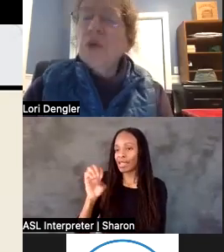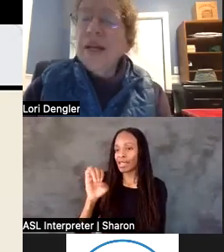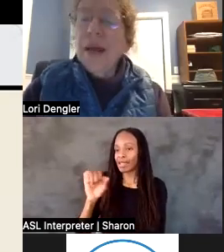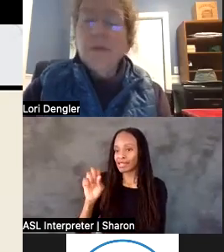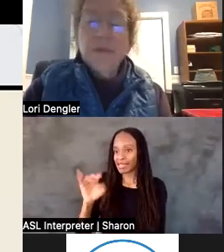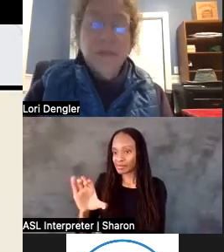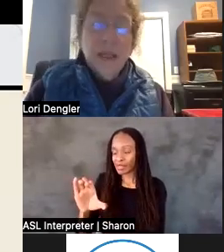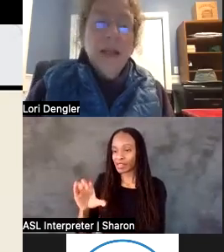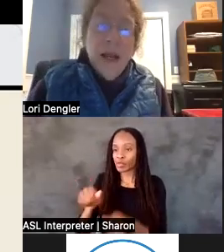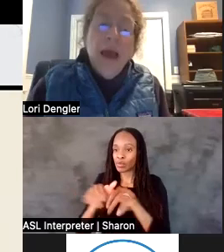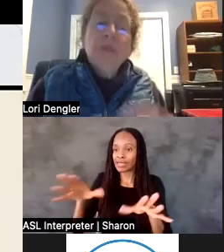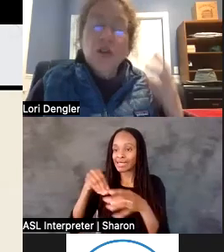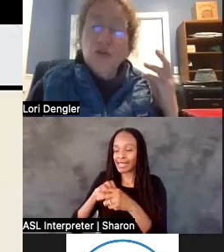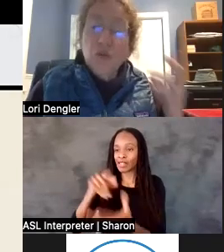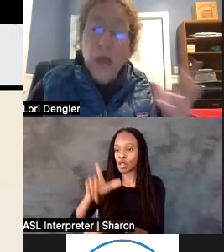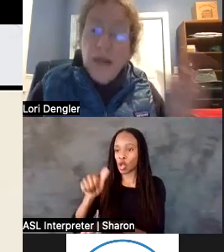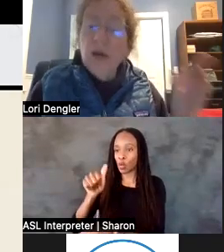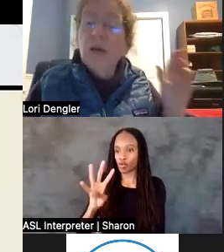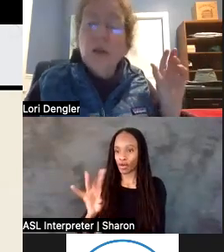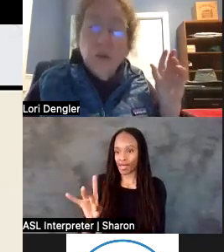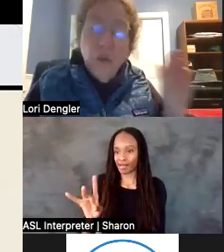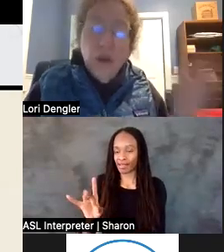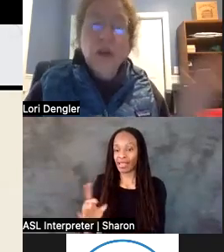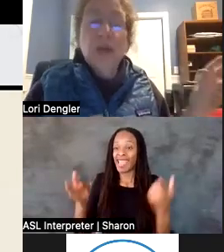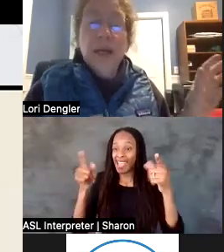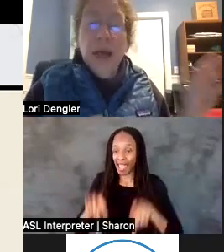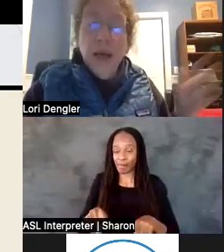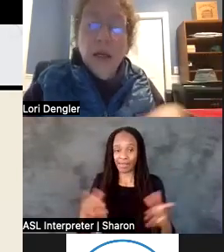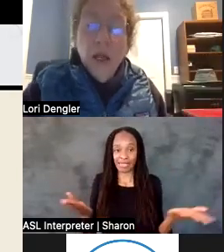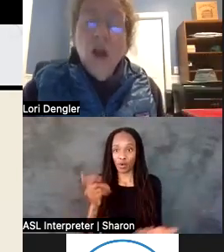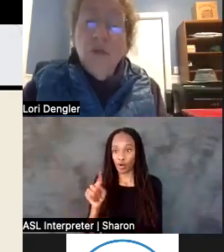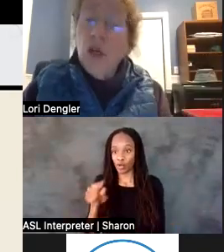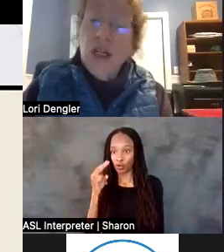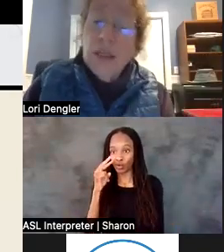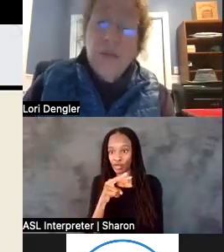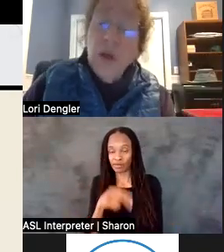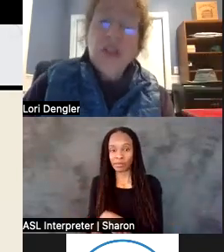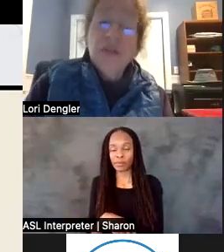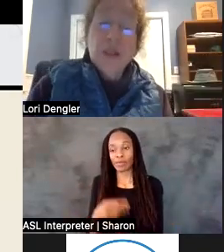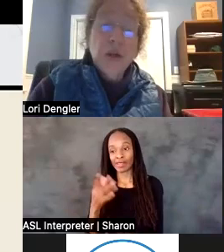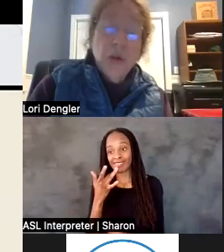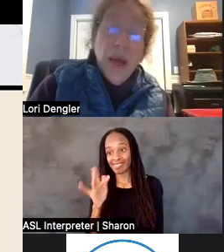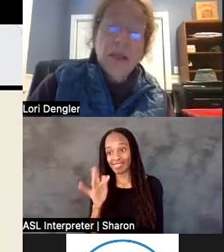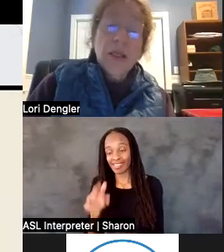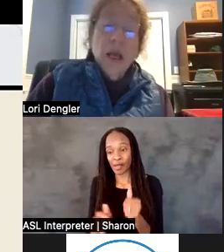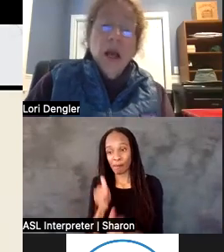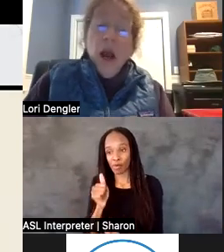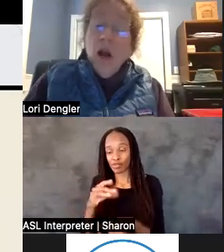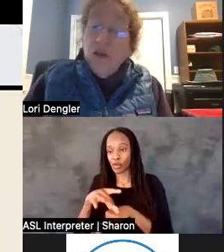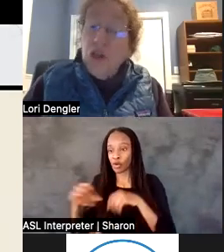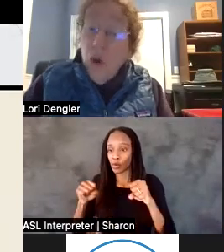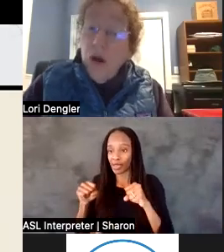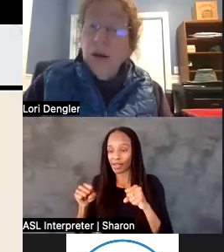lower 48. Happens right here where you're looking at it. Fortunately, most of these earthquakes